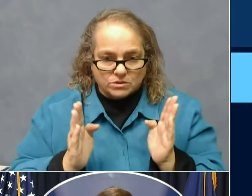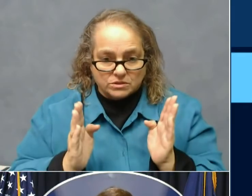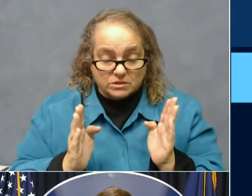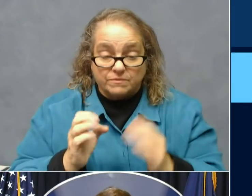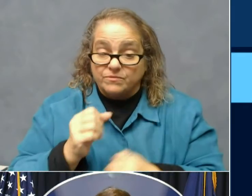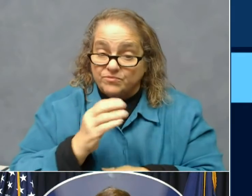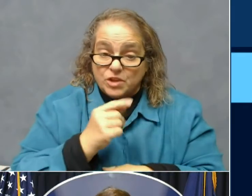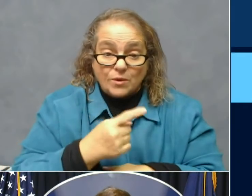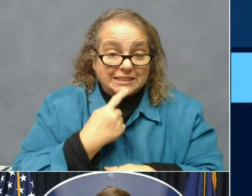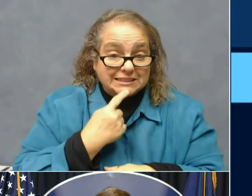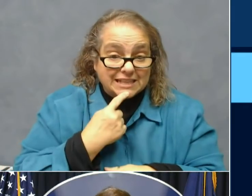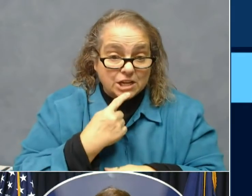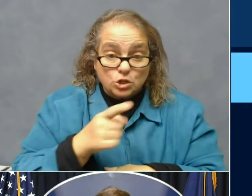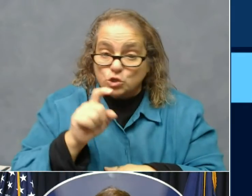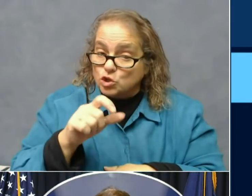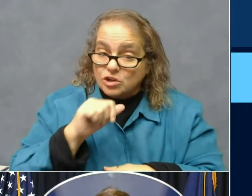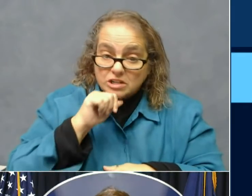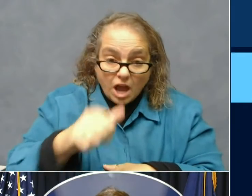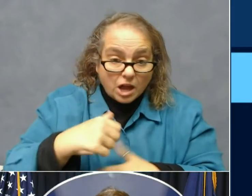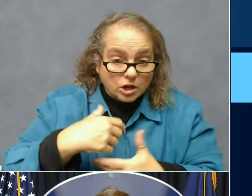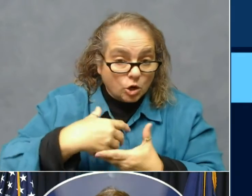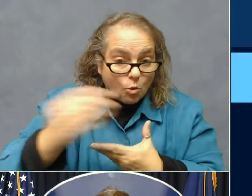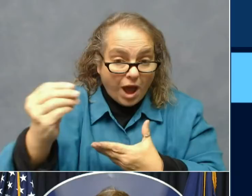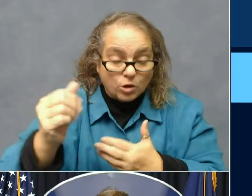those outside of our household.